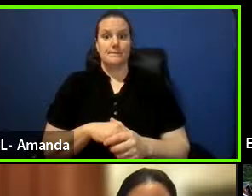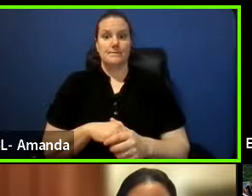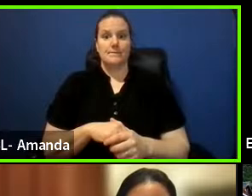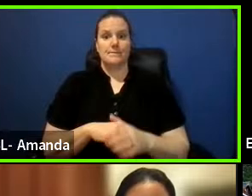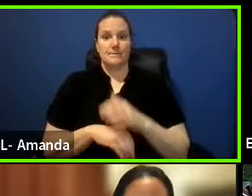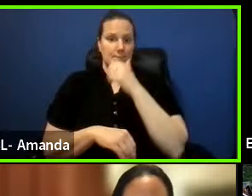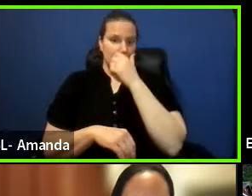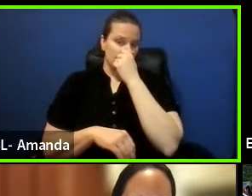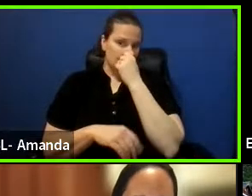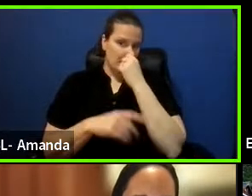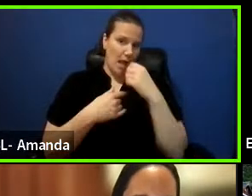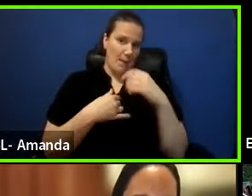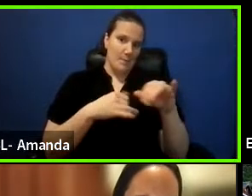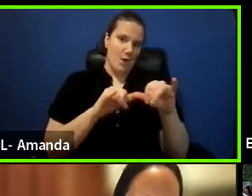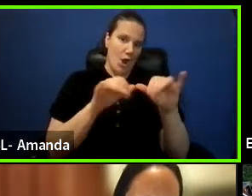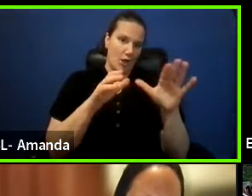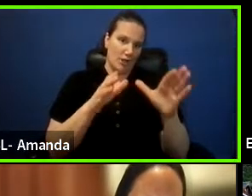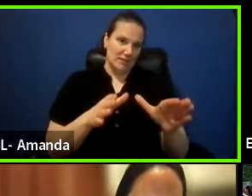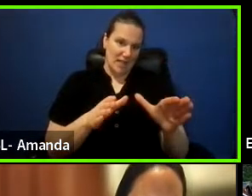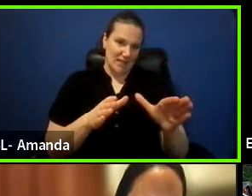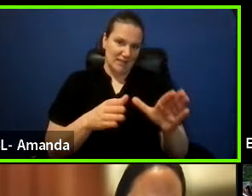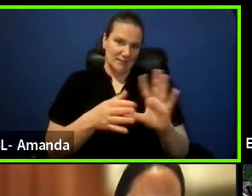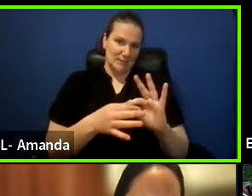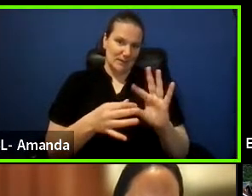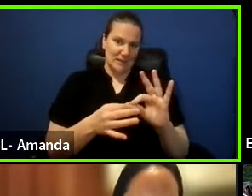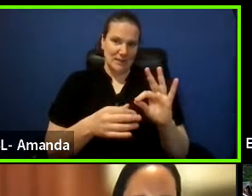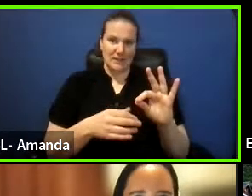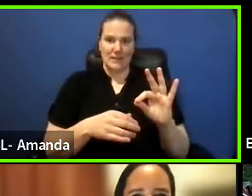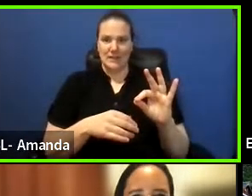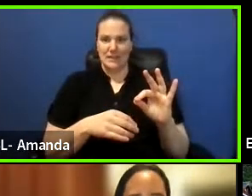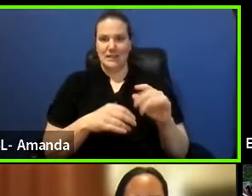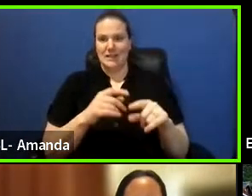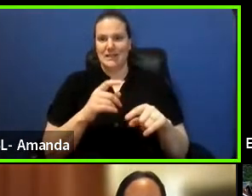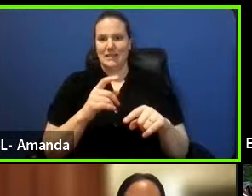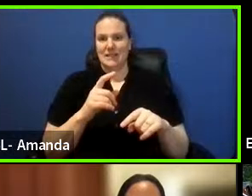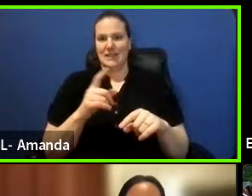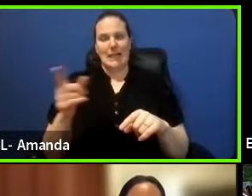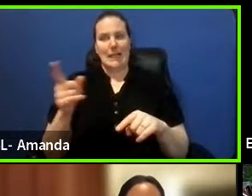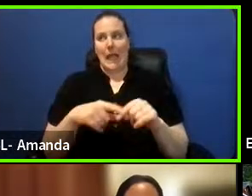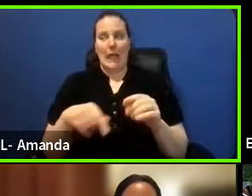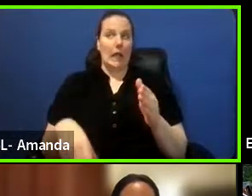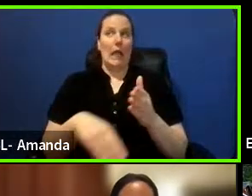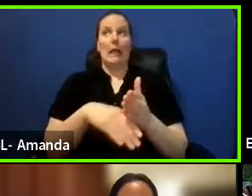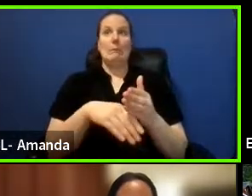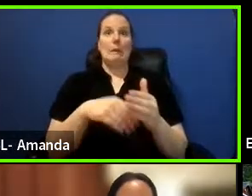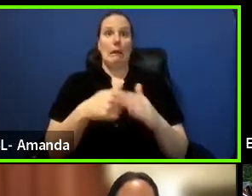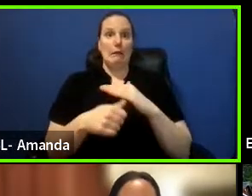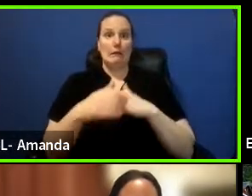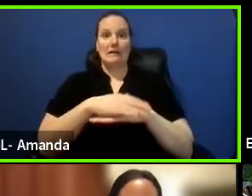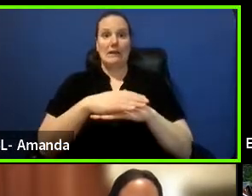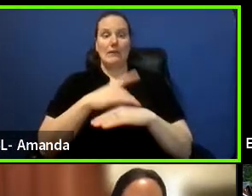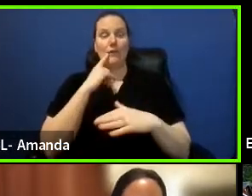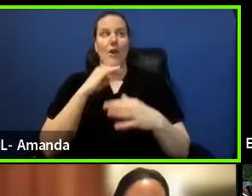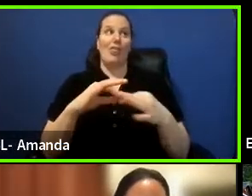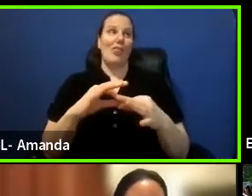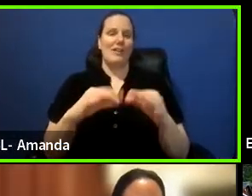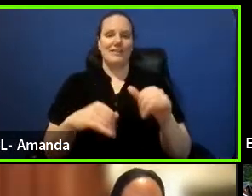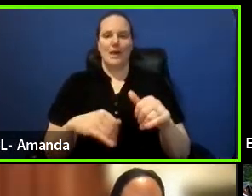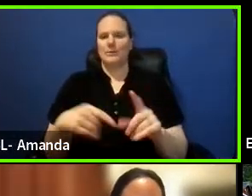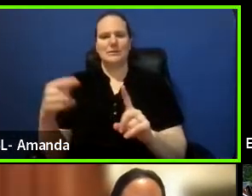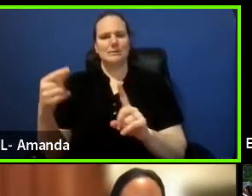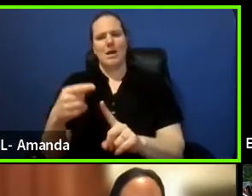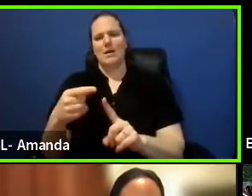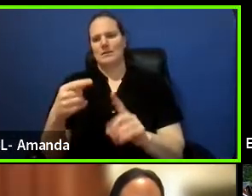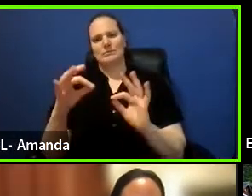I'm the architect speaking. Matt isn't able to kick me under the table for saying anything. Malin, yeah, that was absolutely spot on. Thank